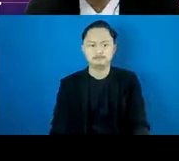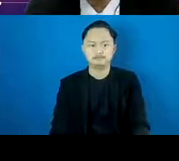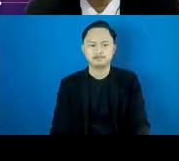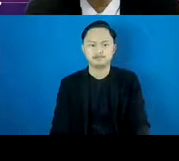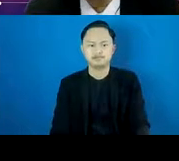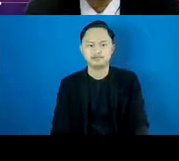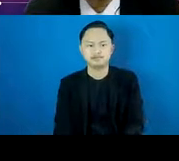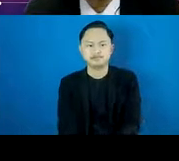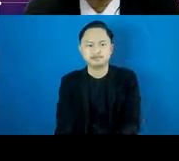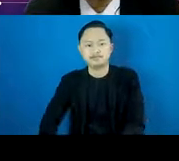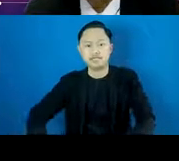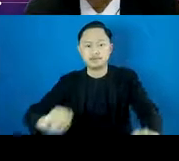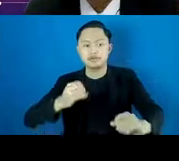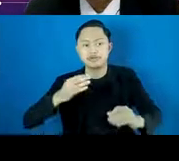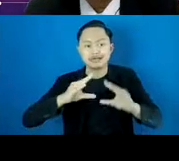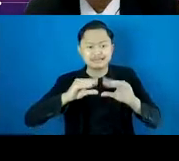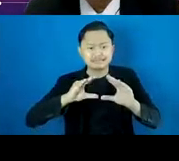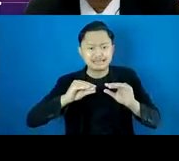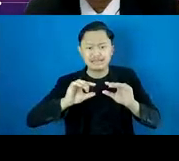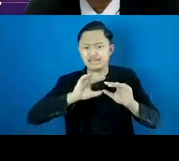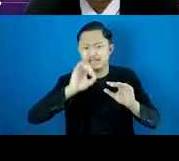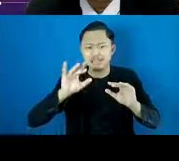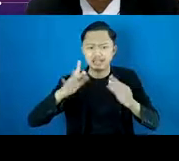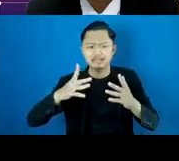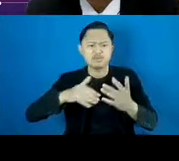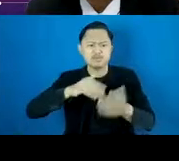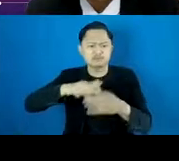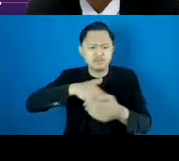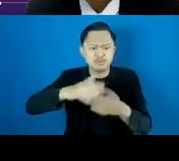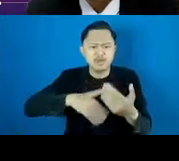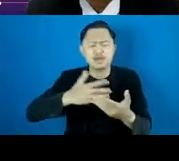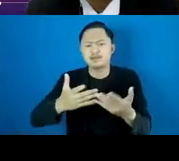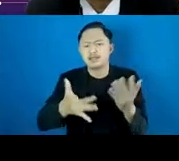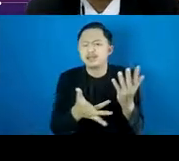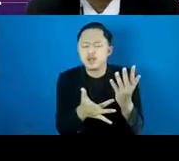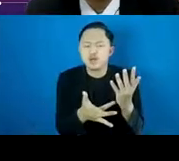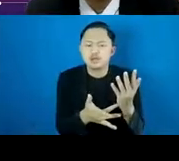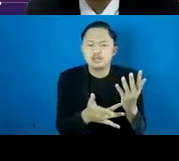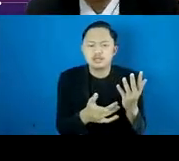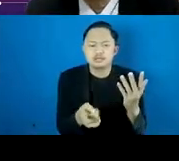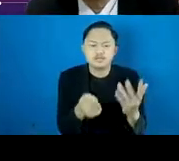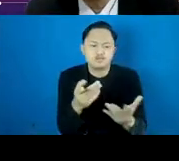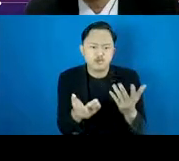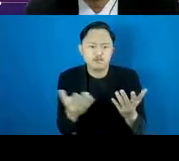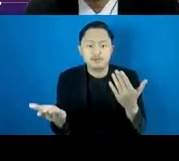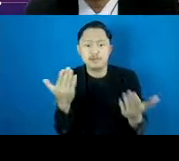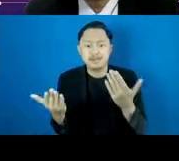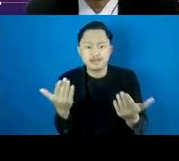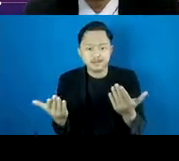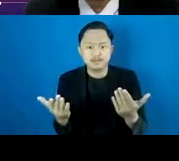energy density itself, where we start having to sacrifice the volume as well